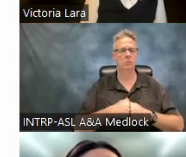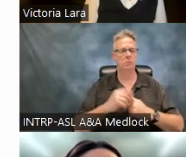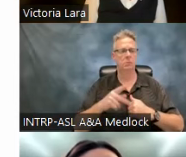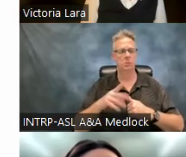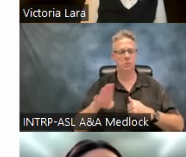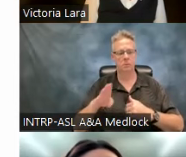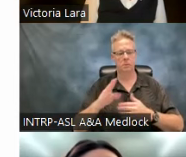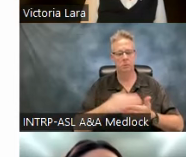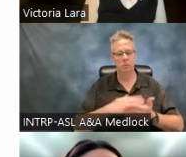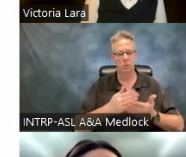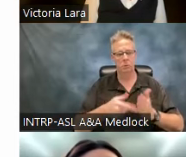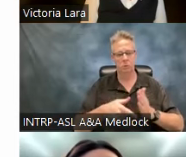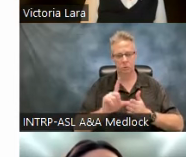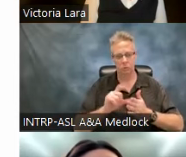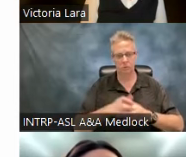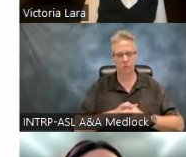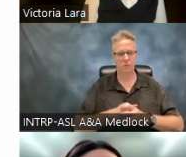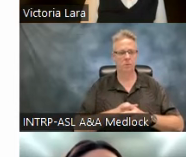PPB budget review,